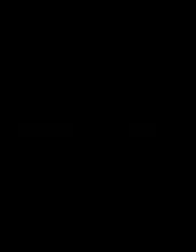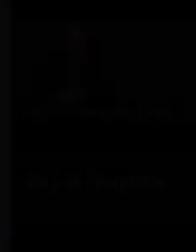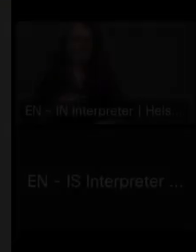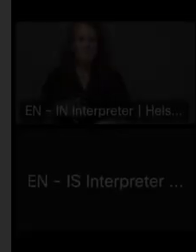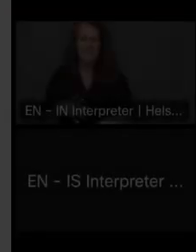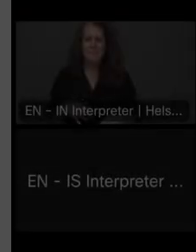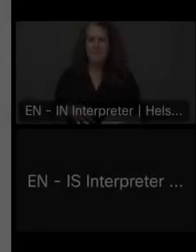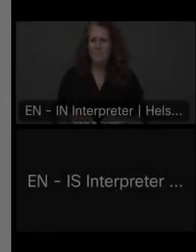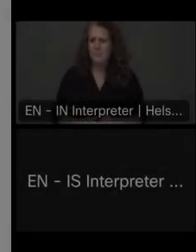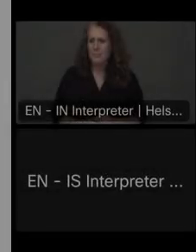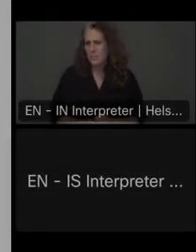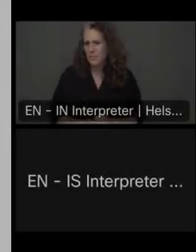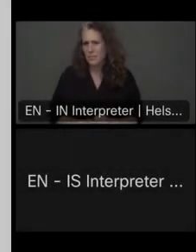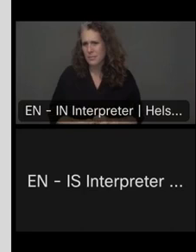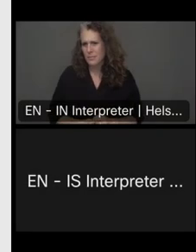In